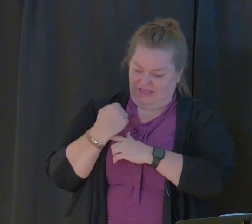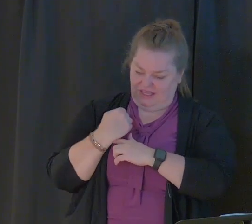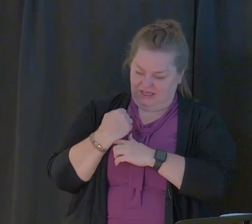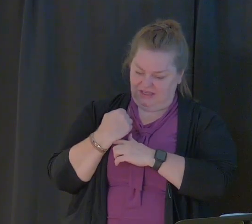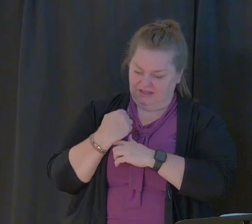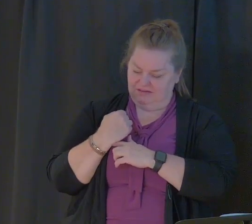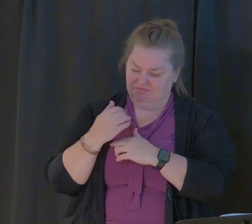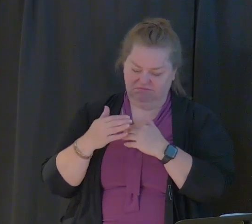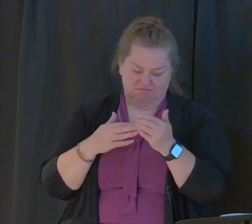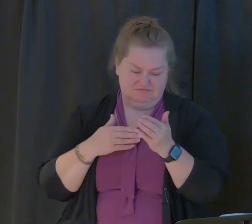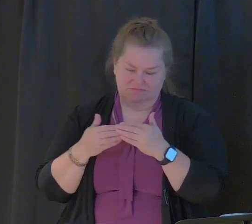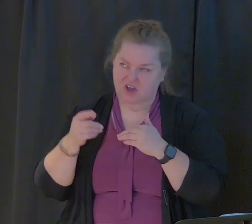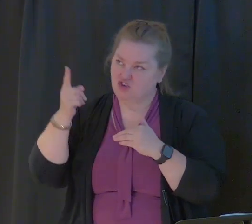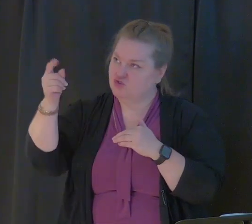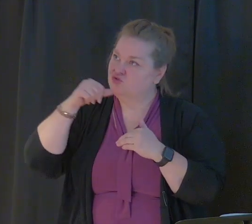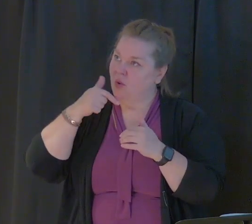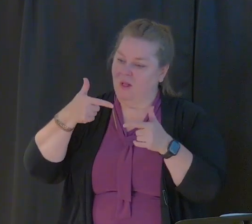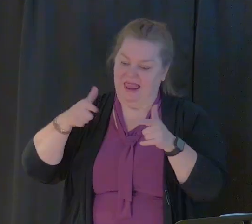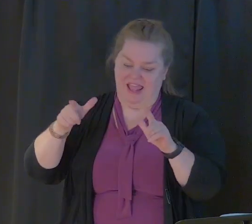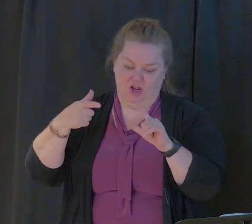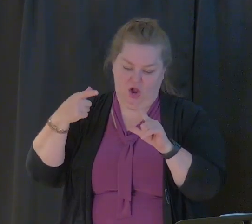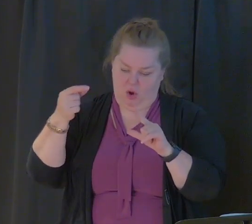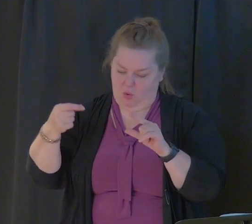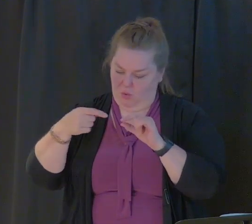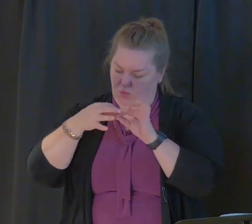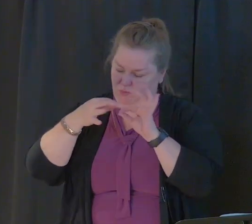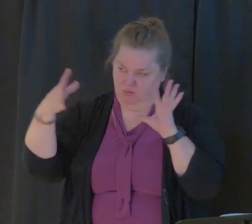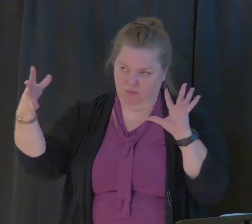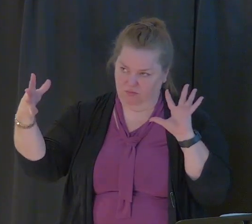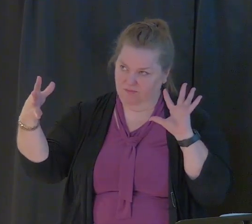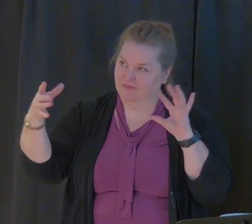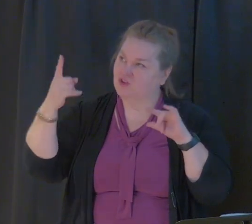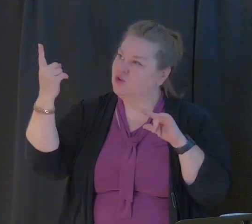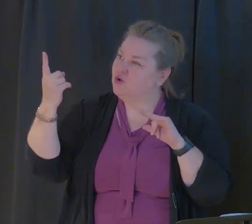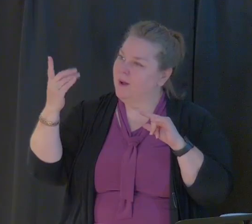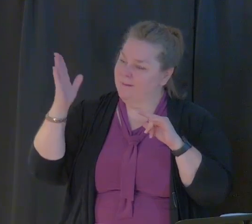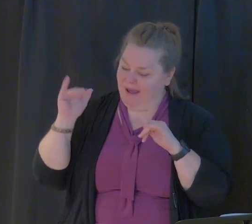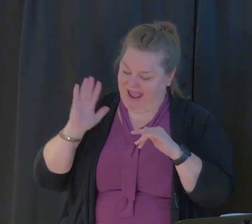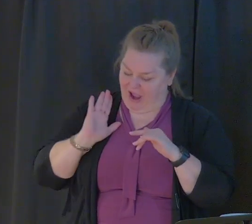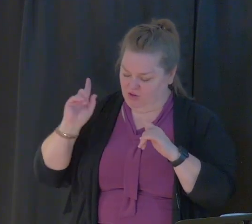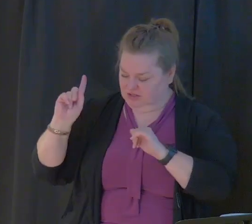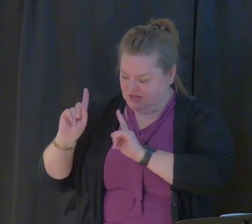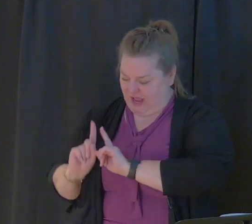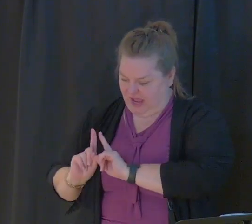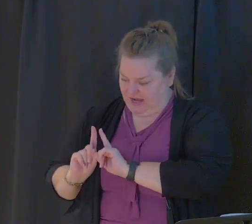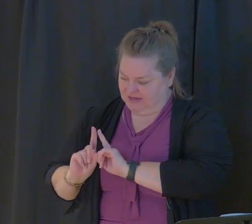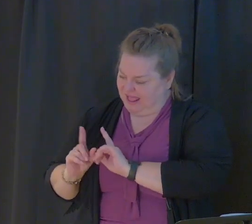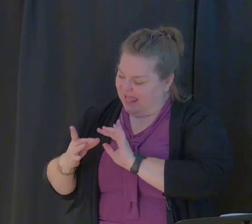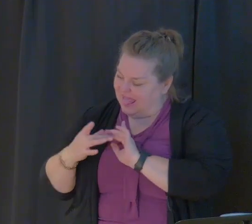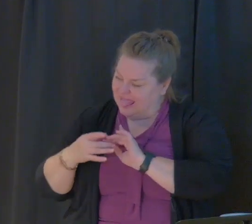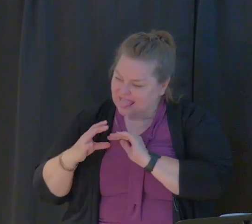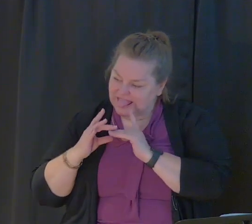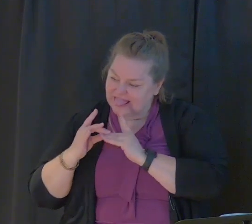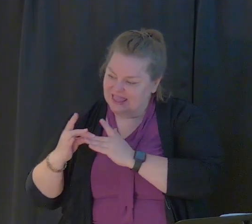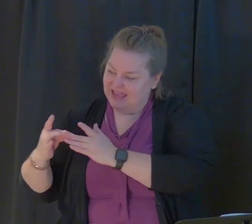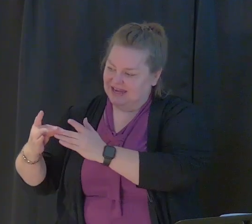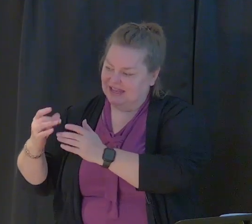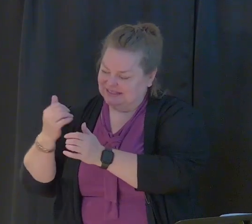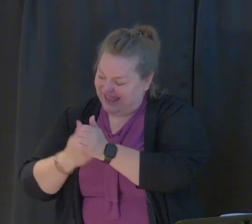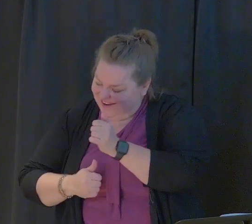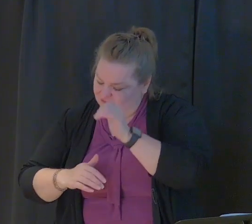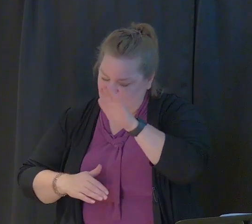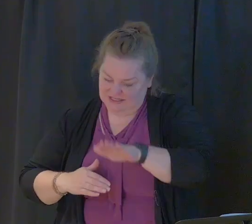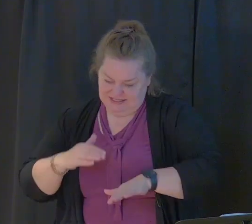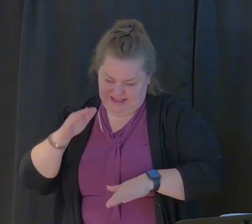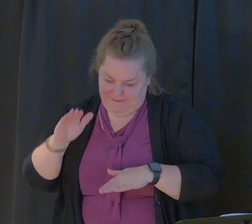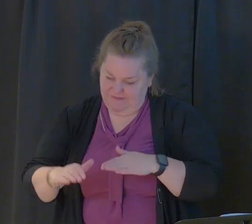go. You'll be by our side. You'll be leading us every step of the way. Father, the only thing we have to do